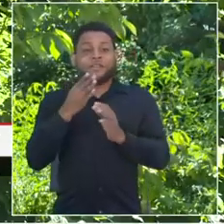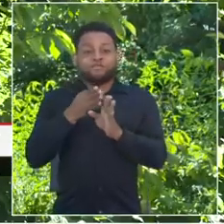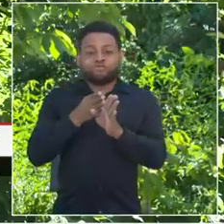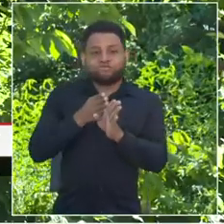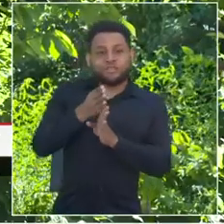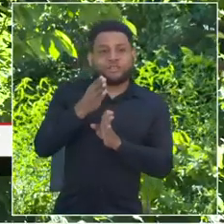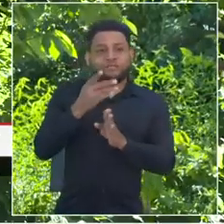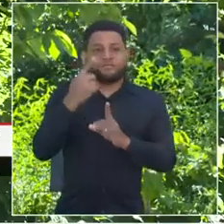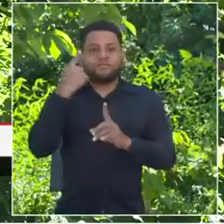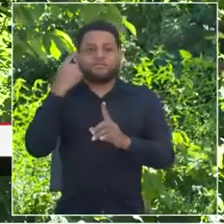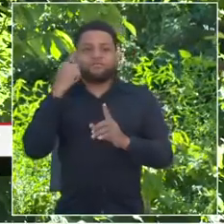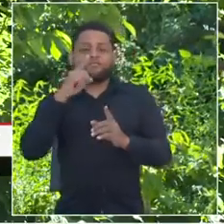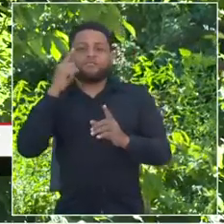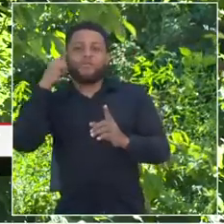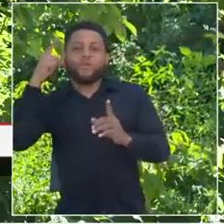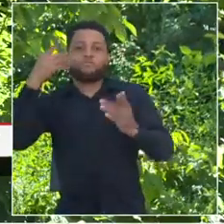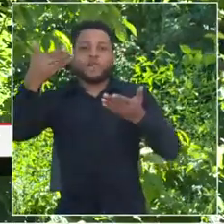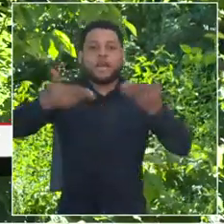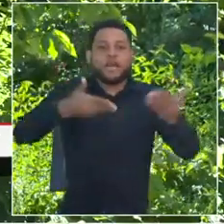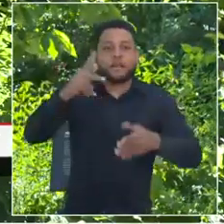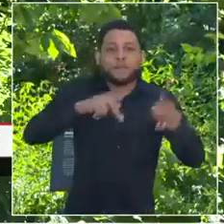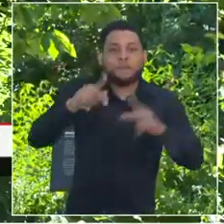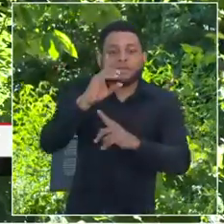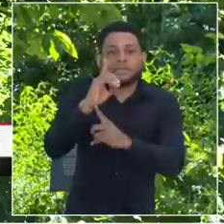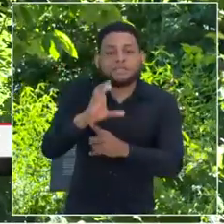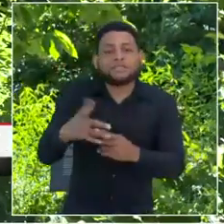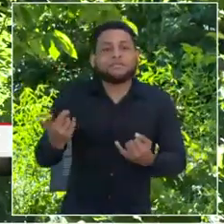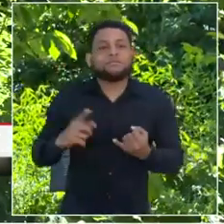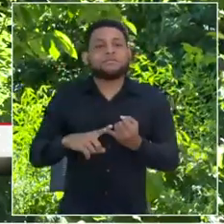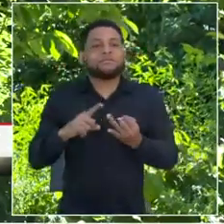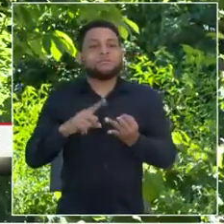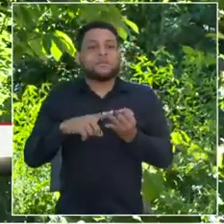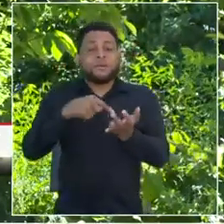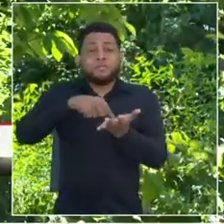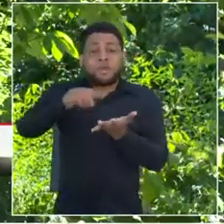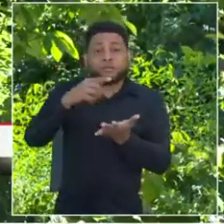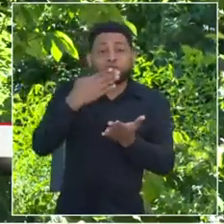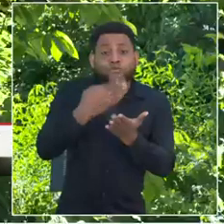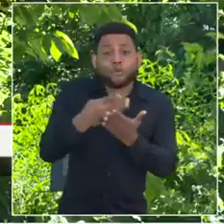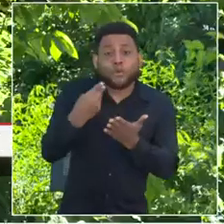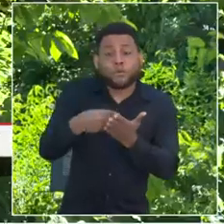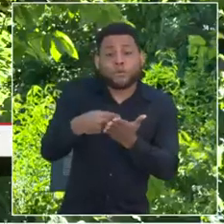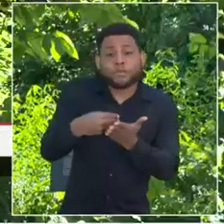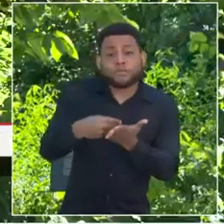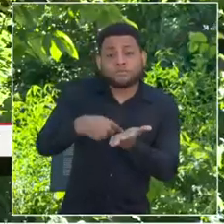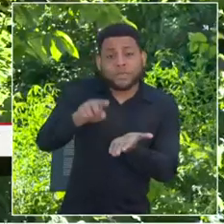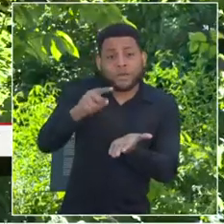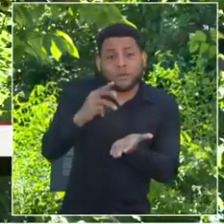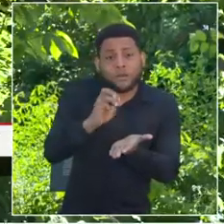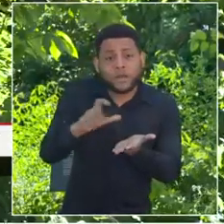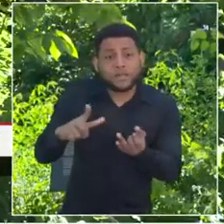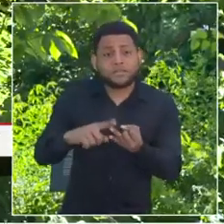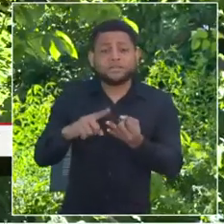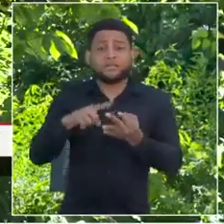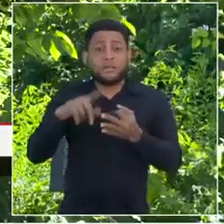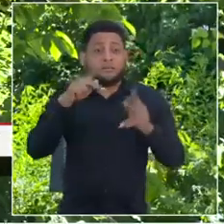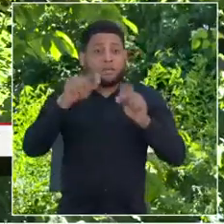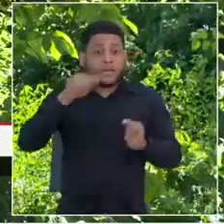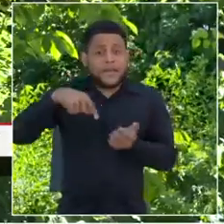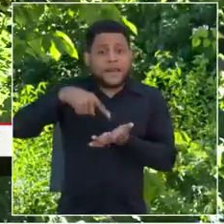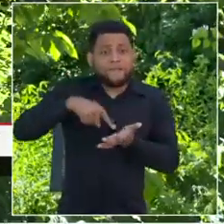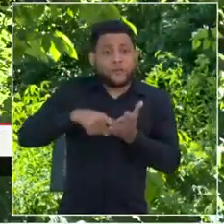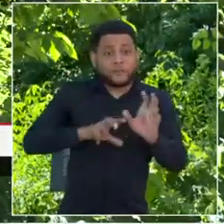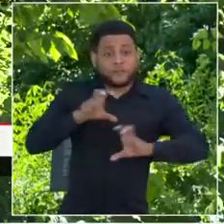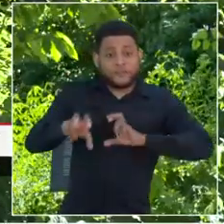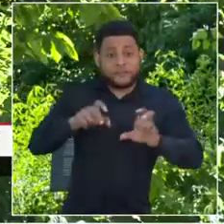good wages where people are able to invest in their families. Isn't that